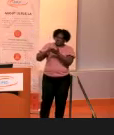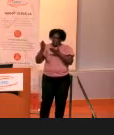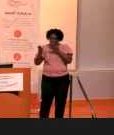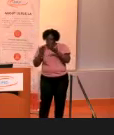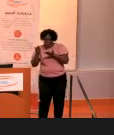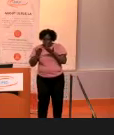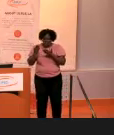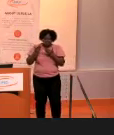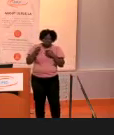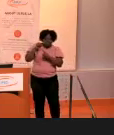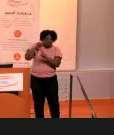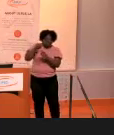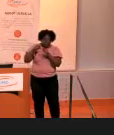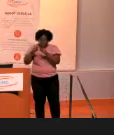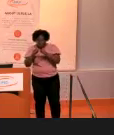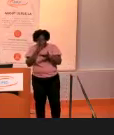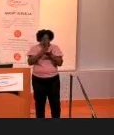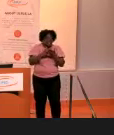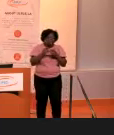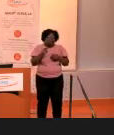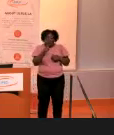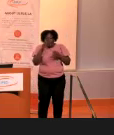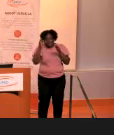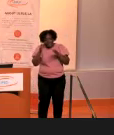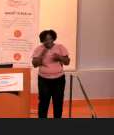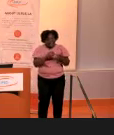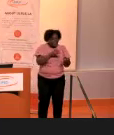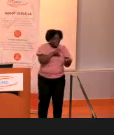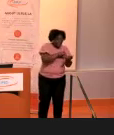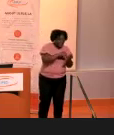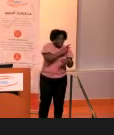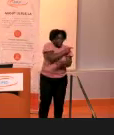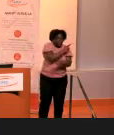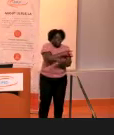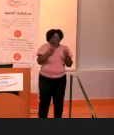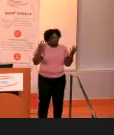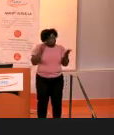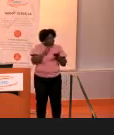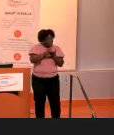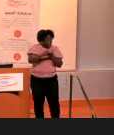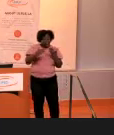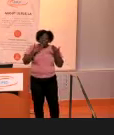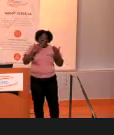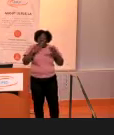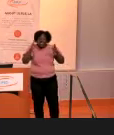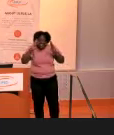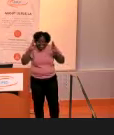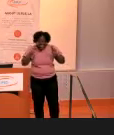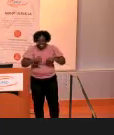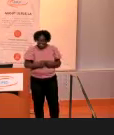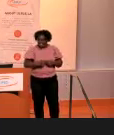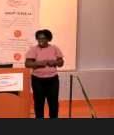individual particular patient. So that's what I have for you, and thank you for your attention.